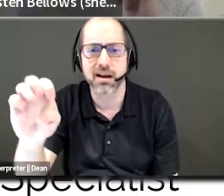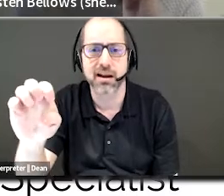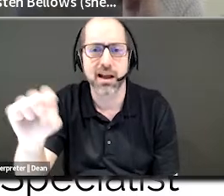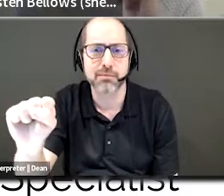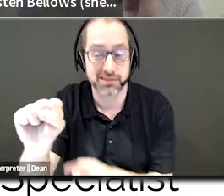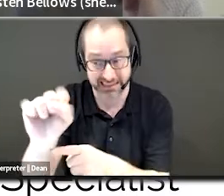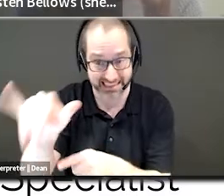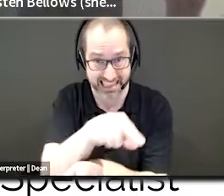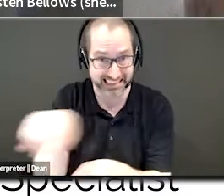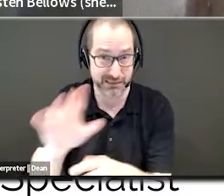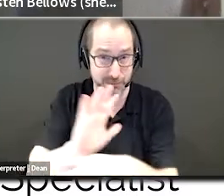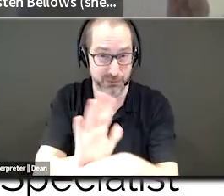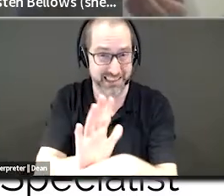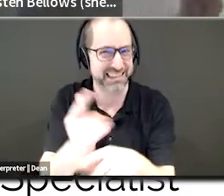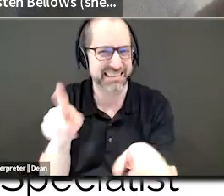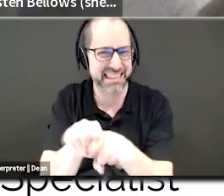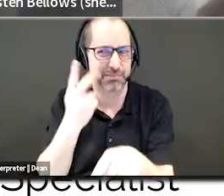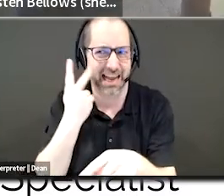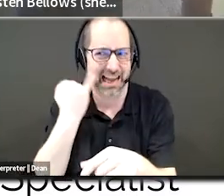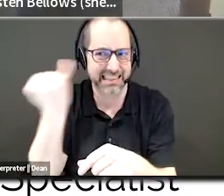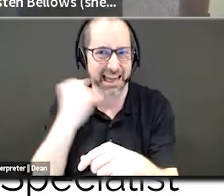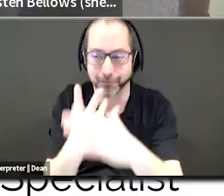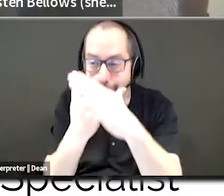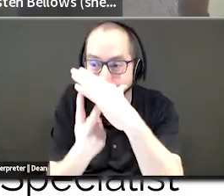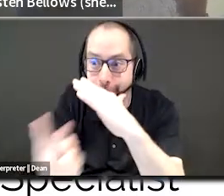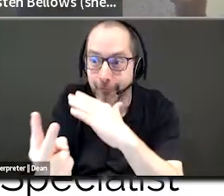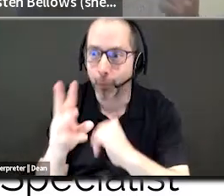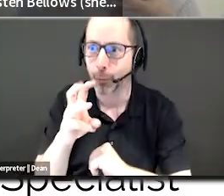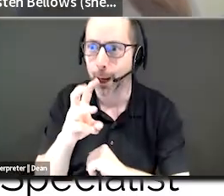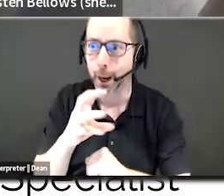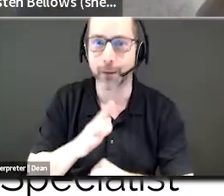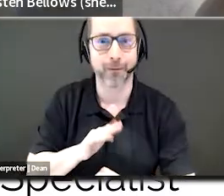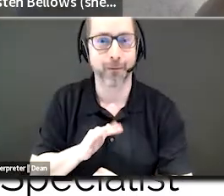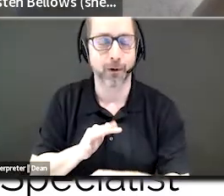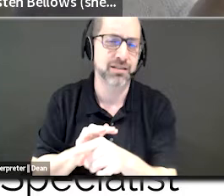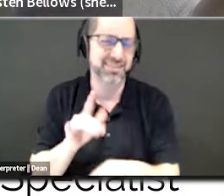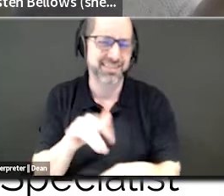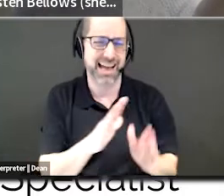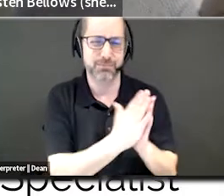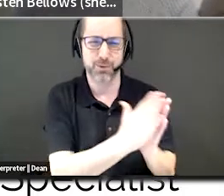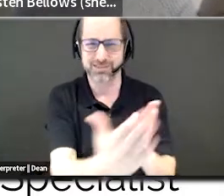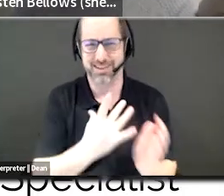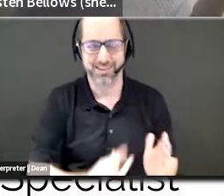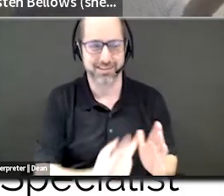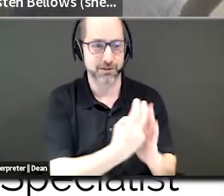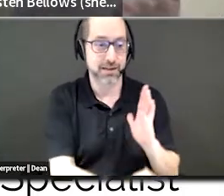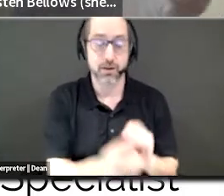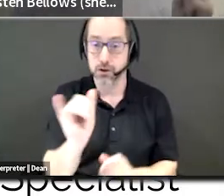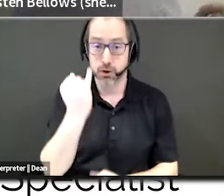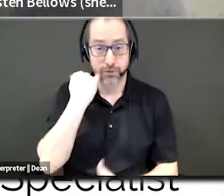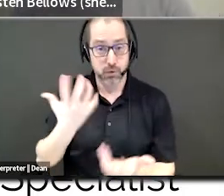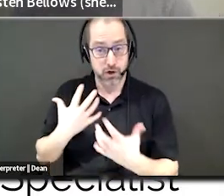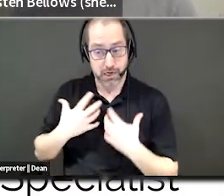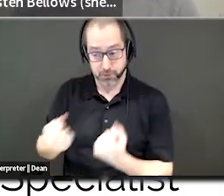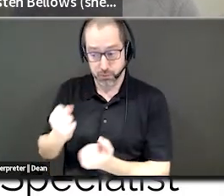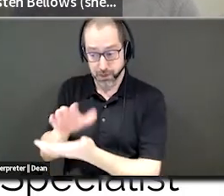All right. So, and also fun fact, if you ever wanted to come to the Recovery College Wellness Center, I do run a book club where we can